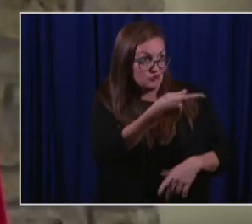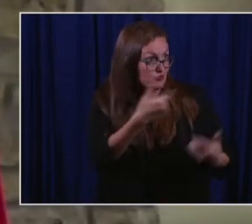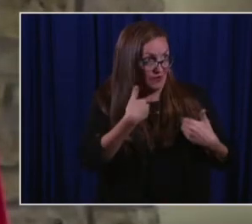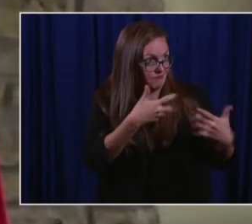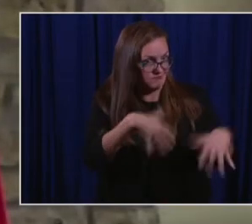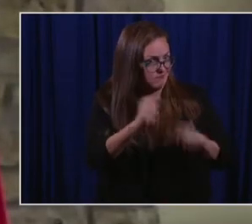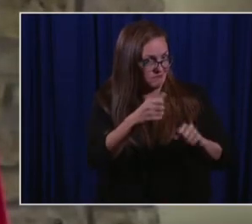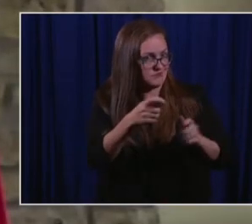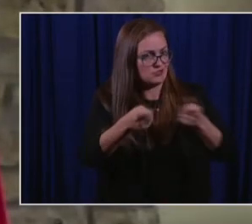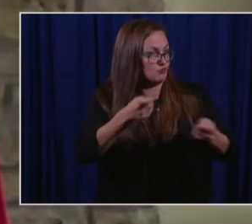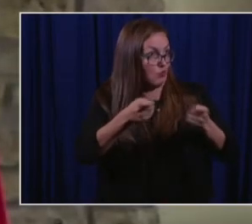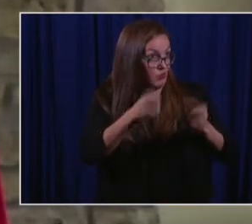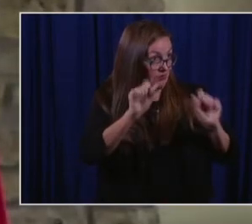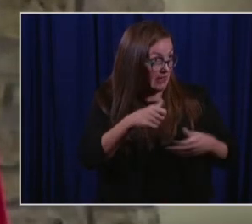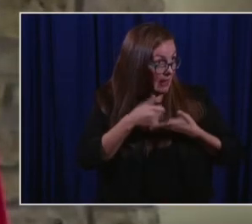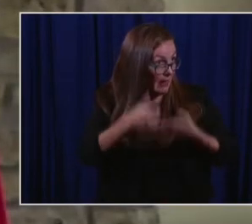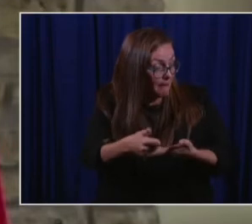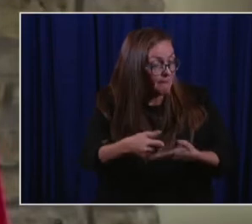single day. I mean, we did something,